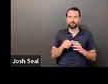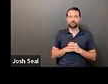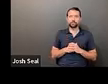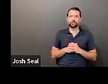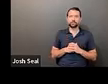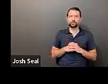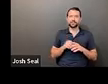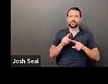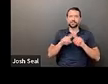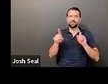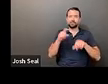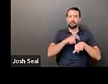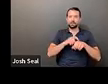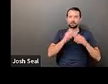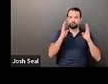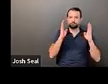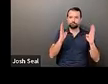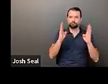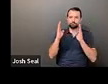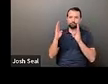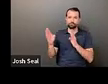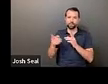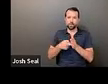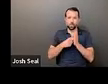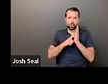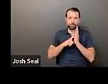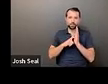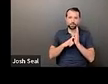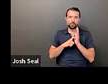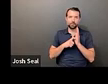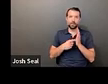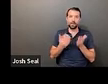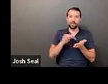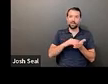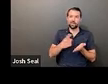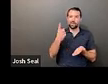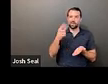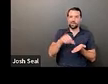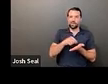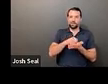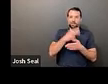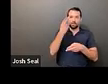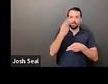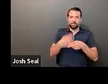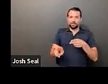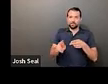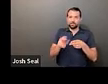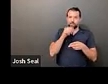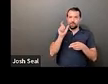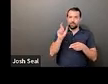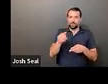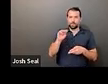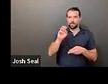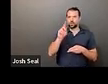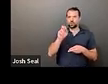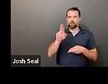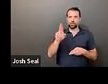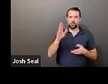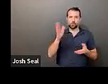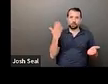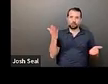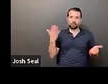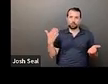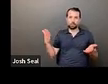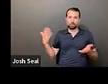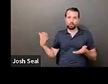frame. So these are just two, again, one page documents so that you don't have to flip through MUSER and try to make sense of that,